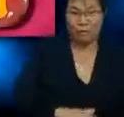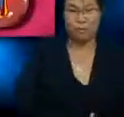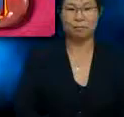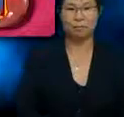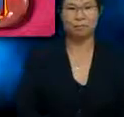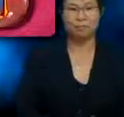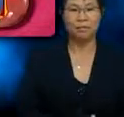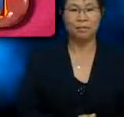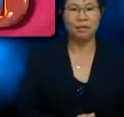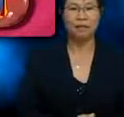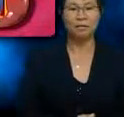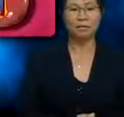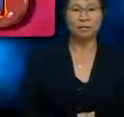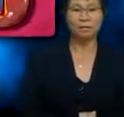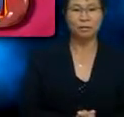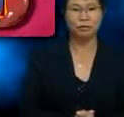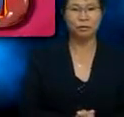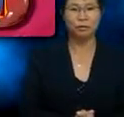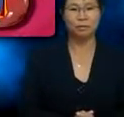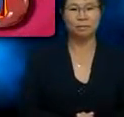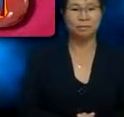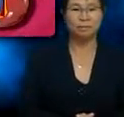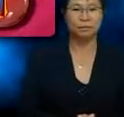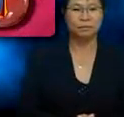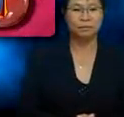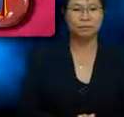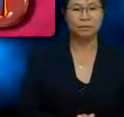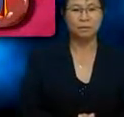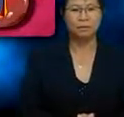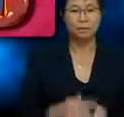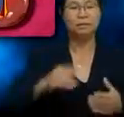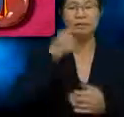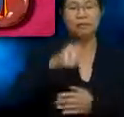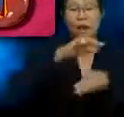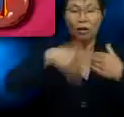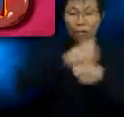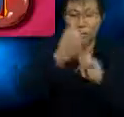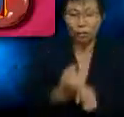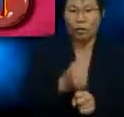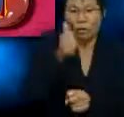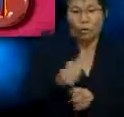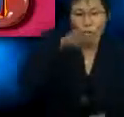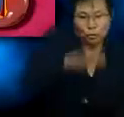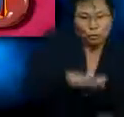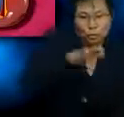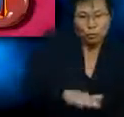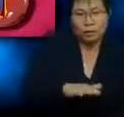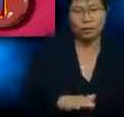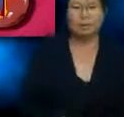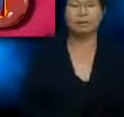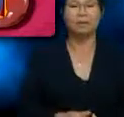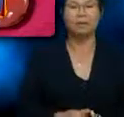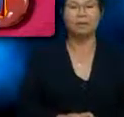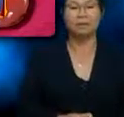In segment Our Science Lab, we will learn that how to make your own spring. Carry out the